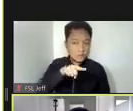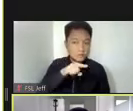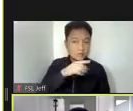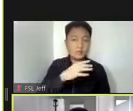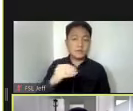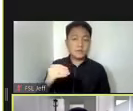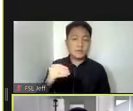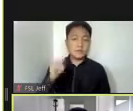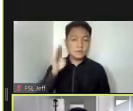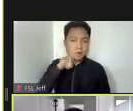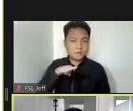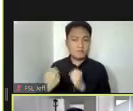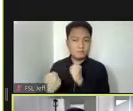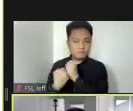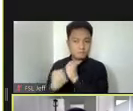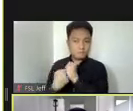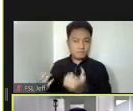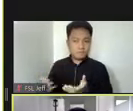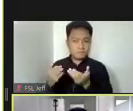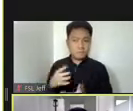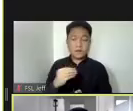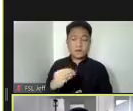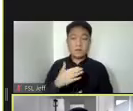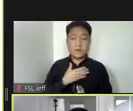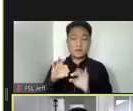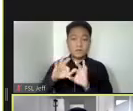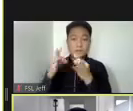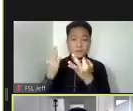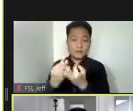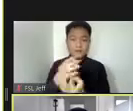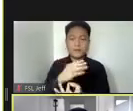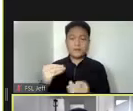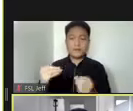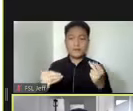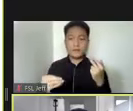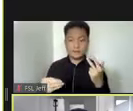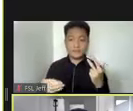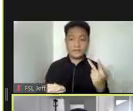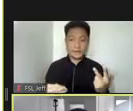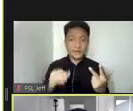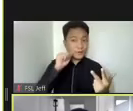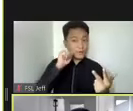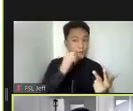ever supportive and loving wife, Donna. Next slide.